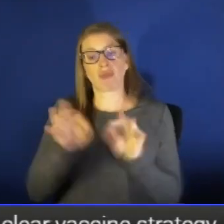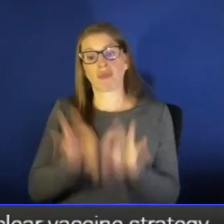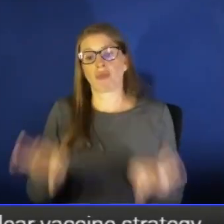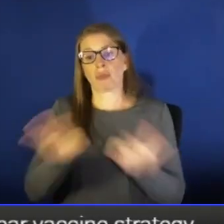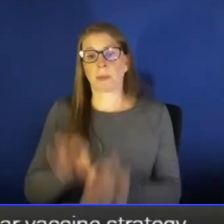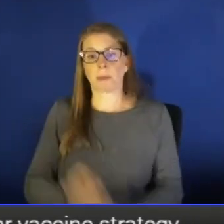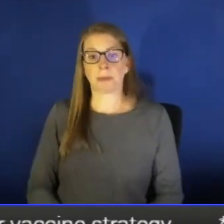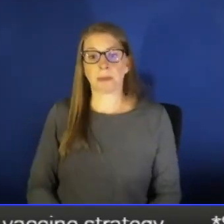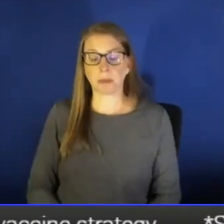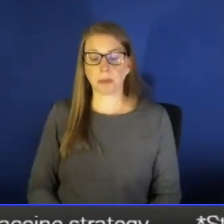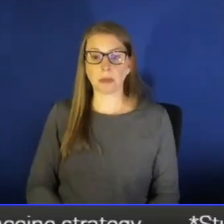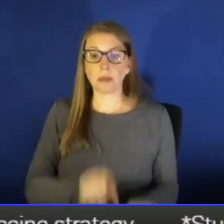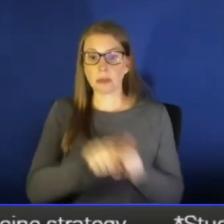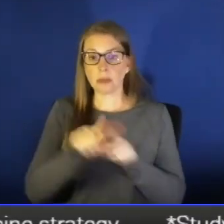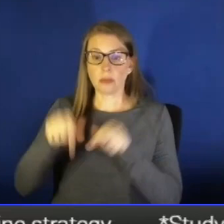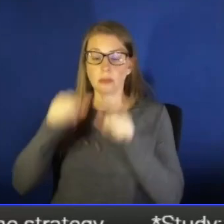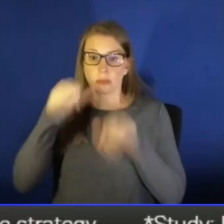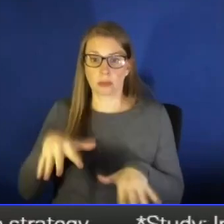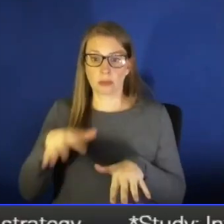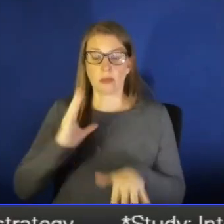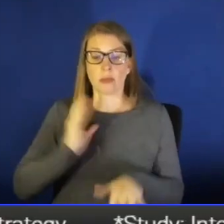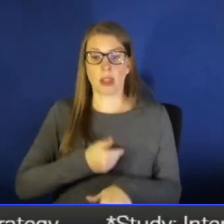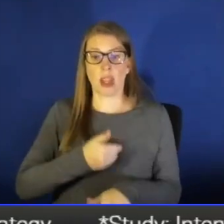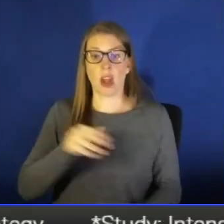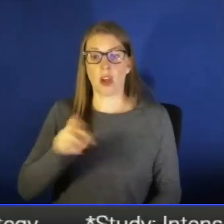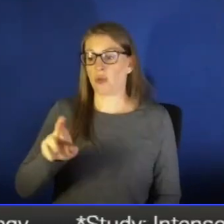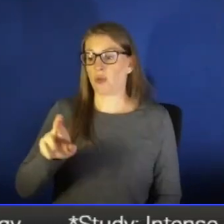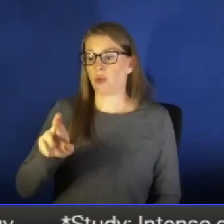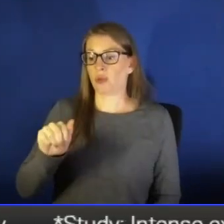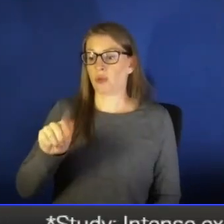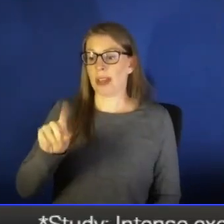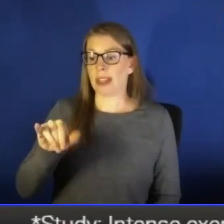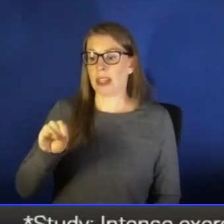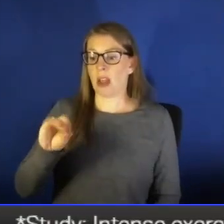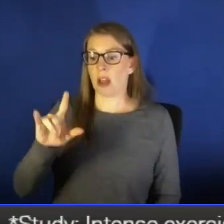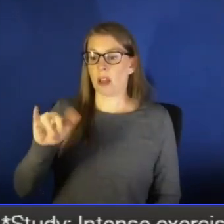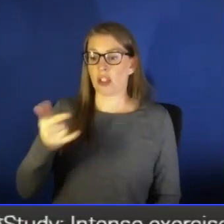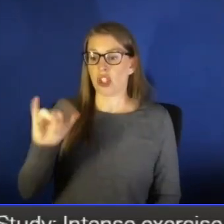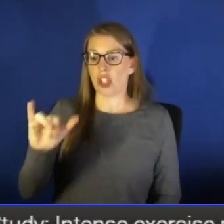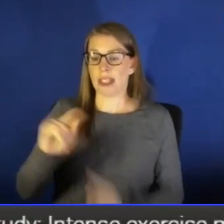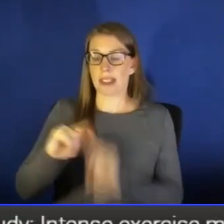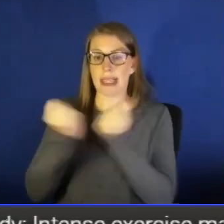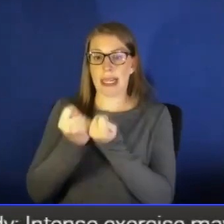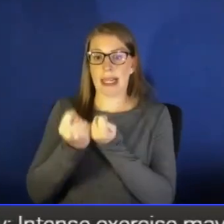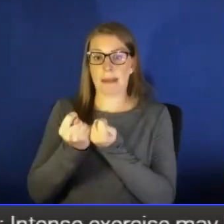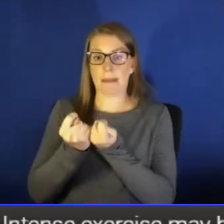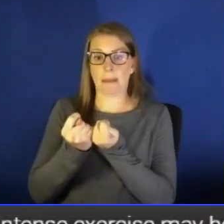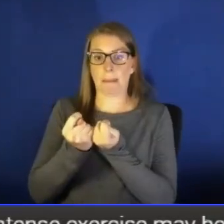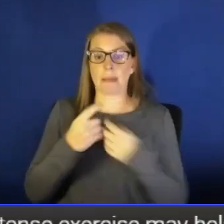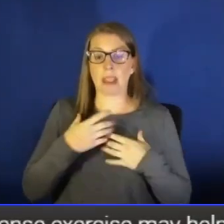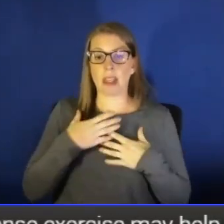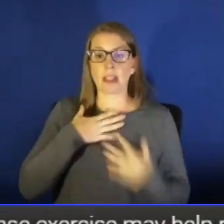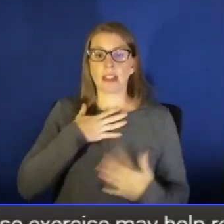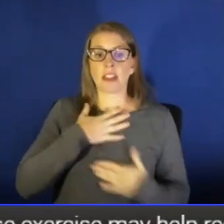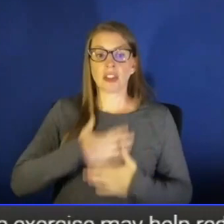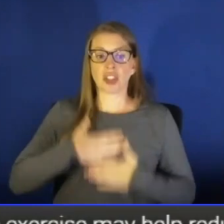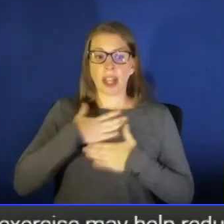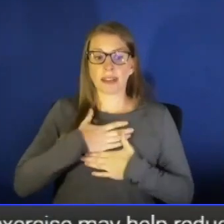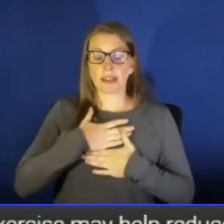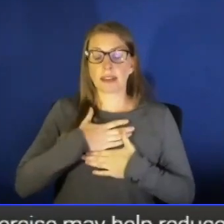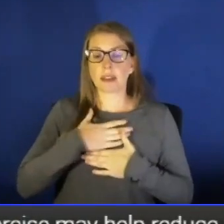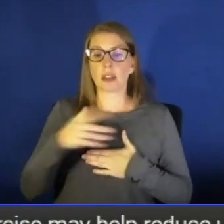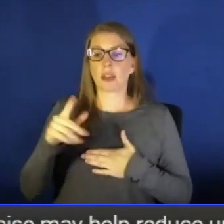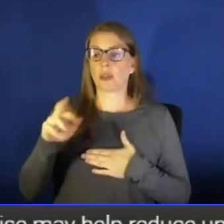blessed. Our radiology team is phenomenal. Our section of chest radiology at KU, we have 5 dedicated